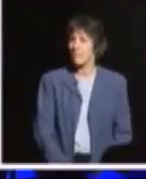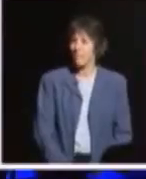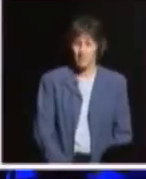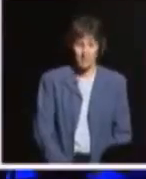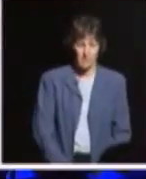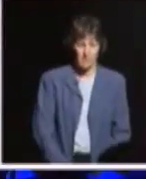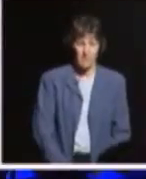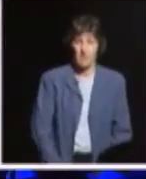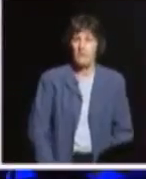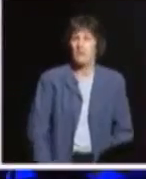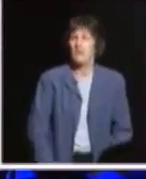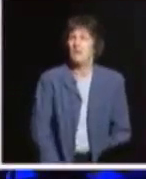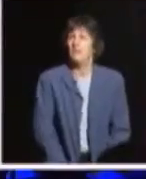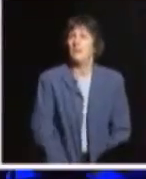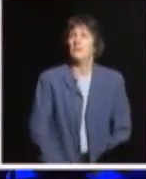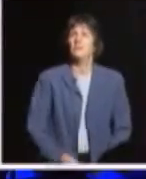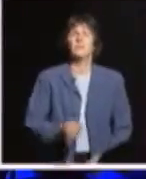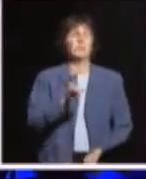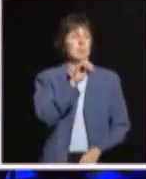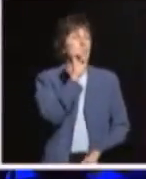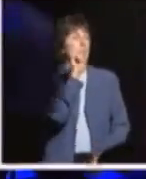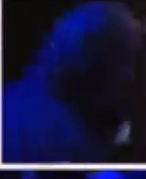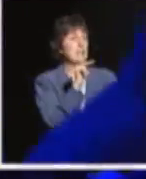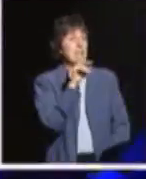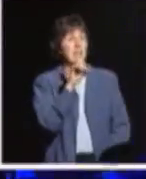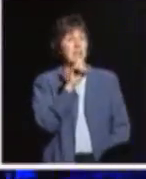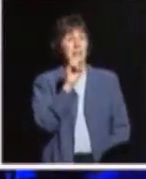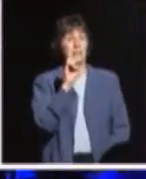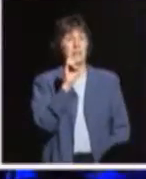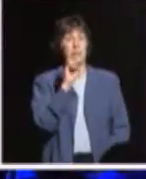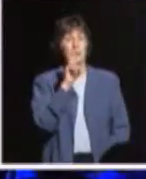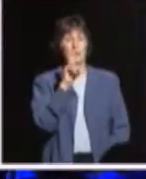Thank you, Frank. And the next question comes from Dean DeRusso.